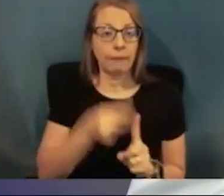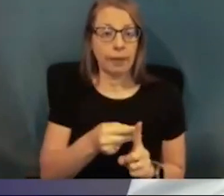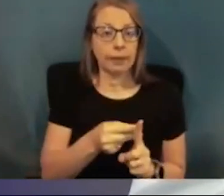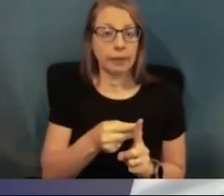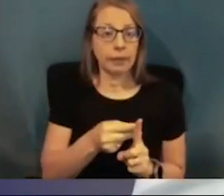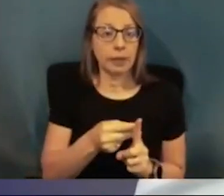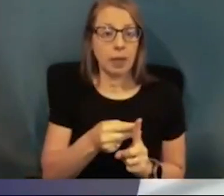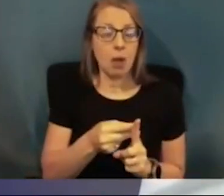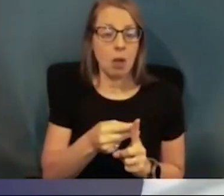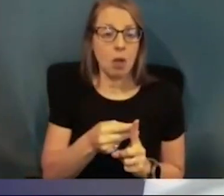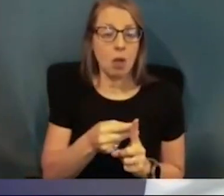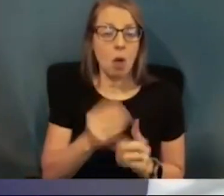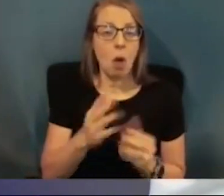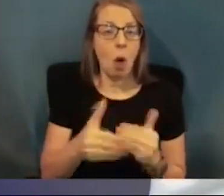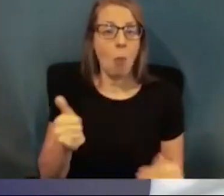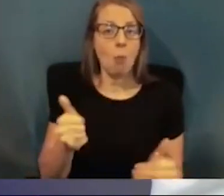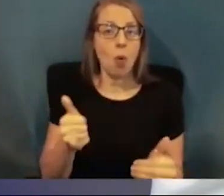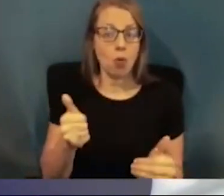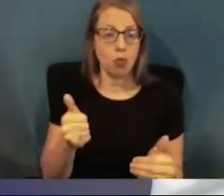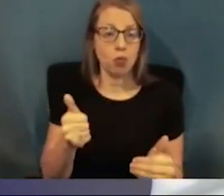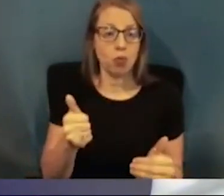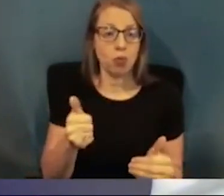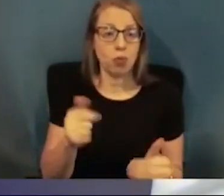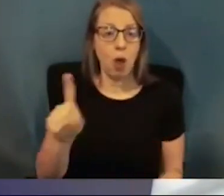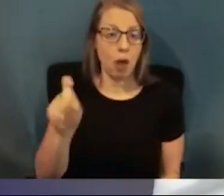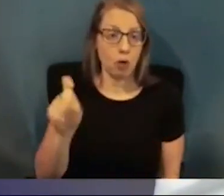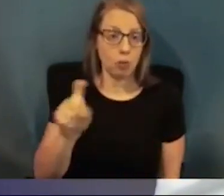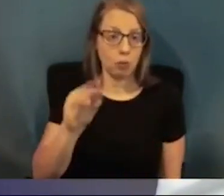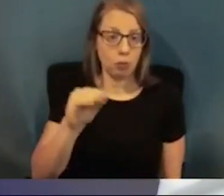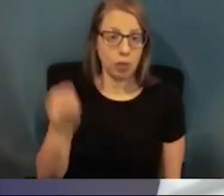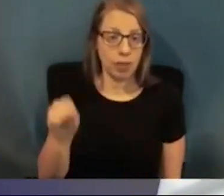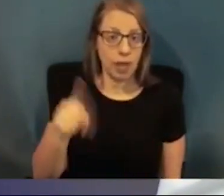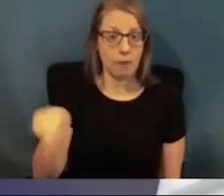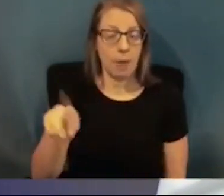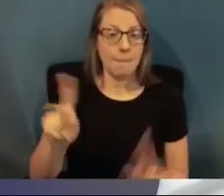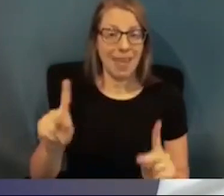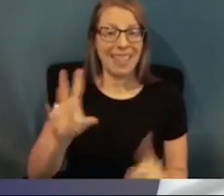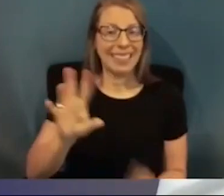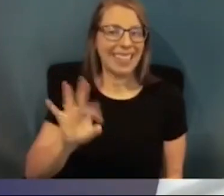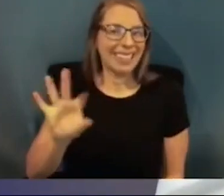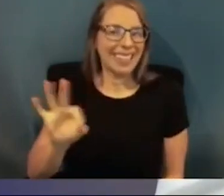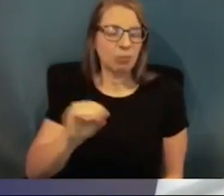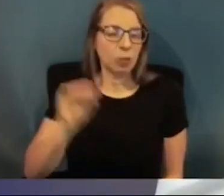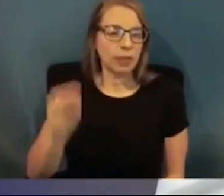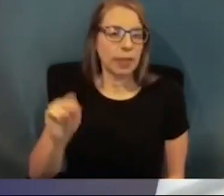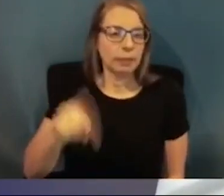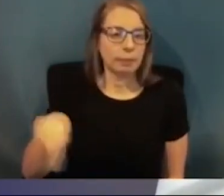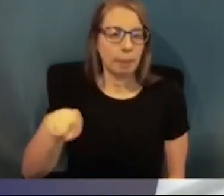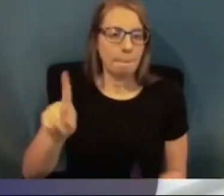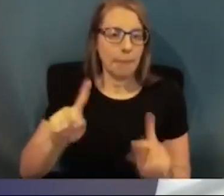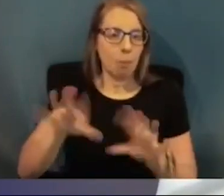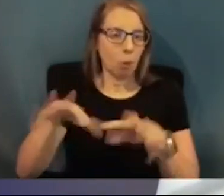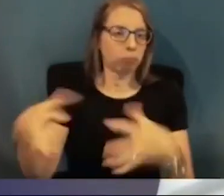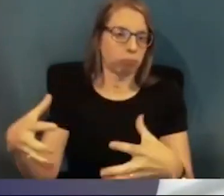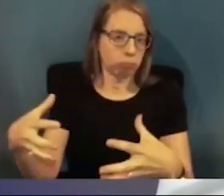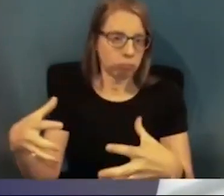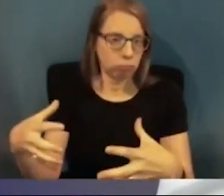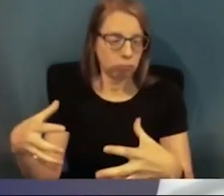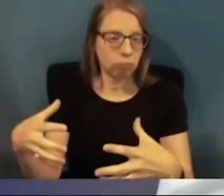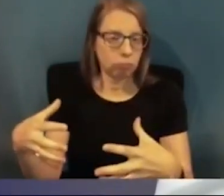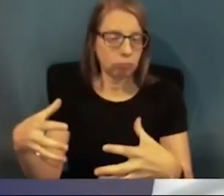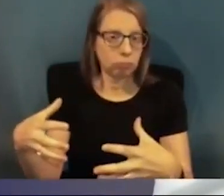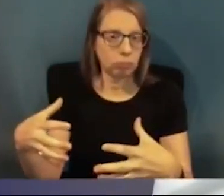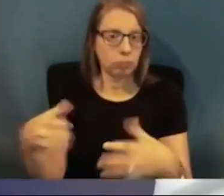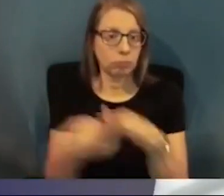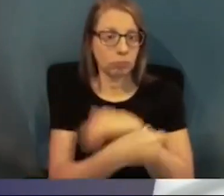almost literally 100% of the people, at least 99% of the people that are hospitalized,